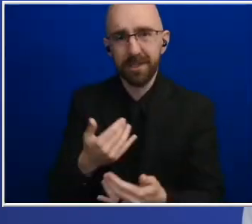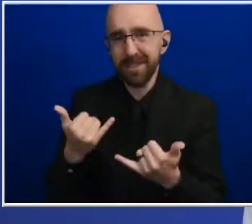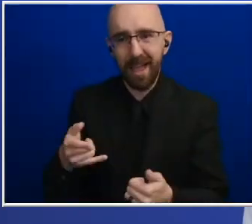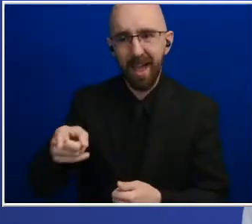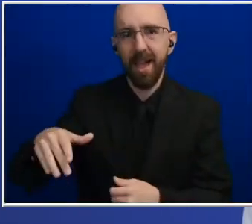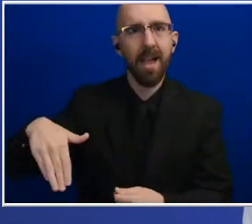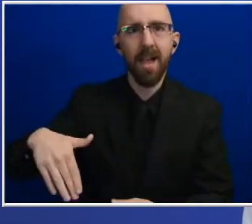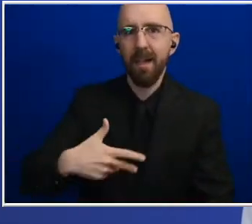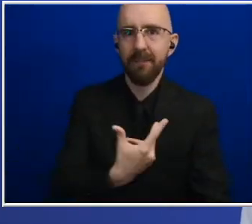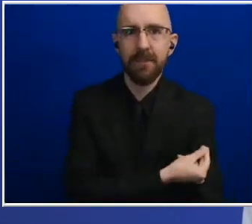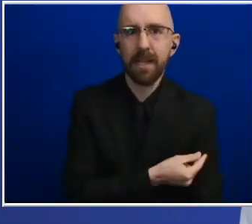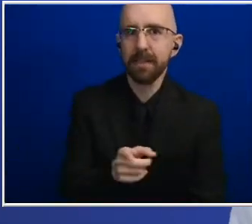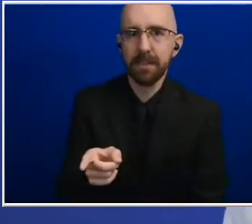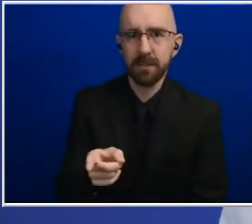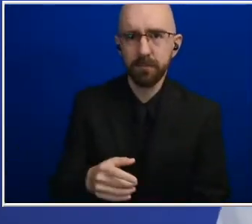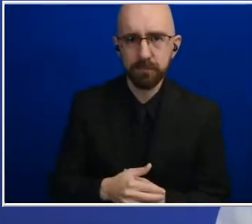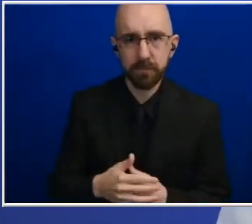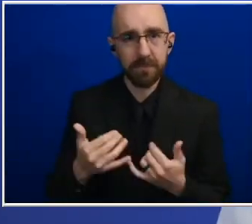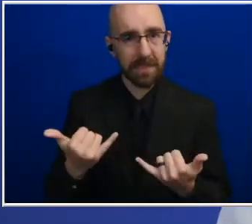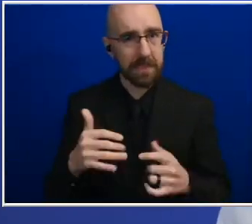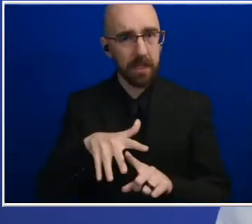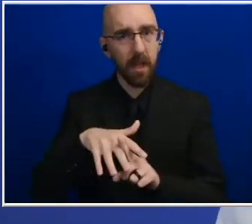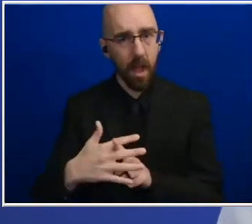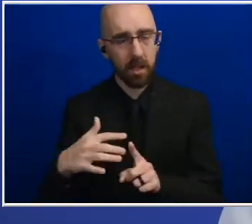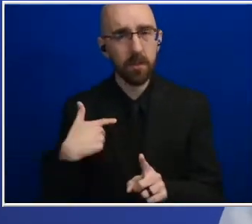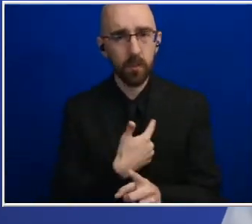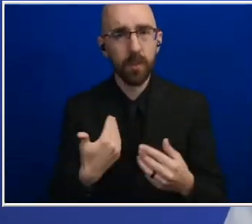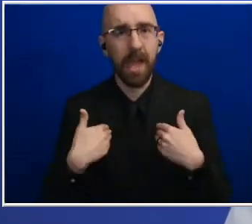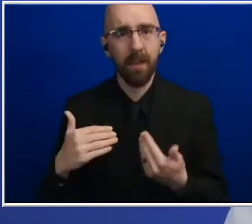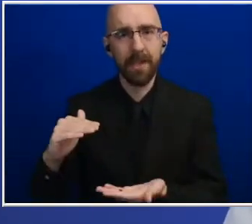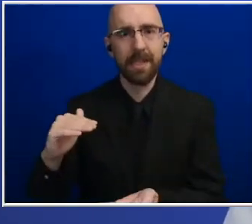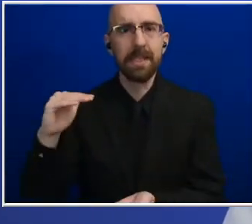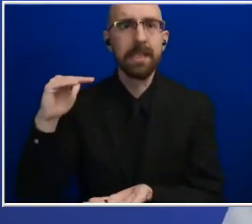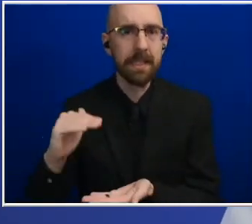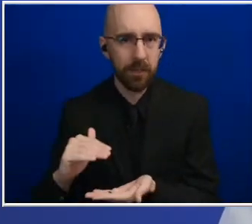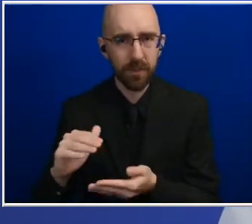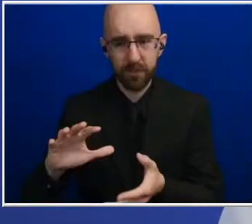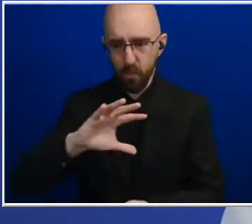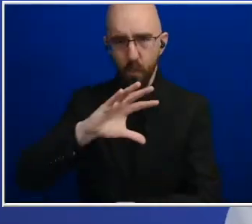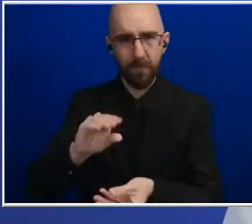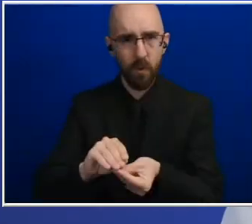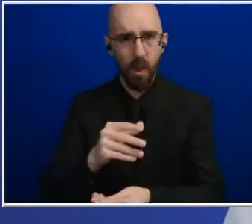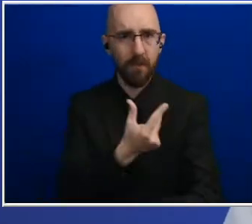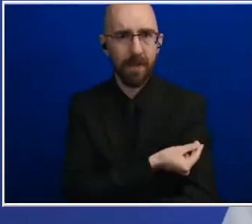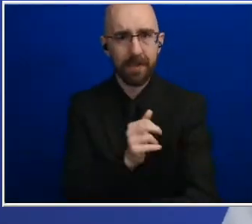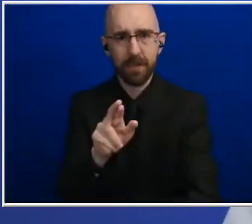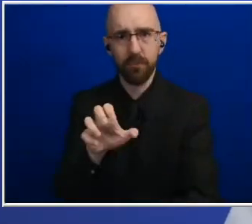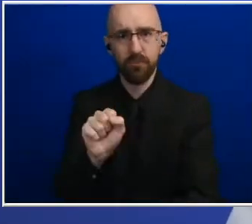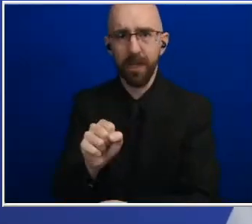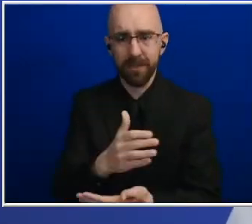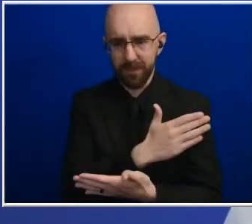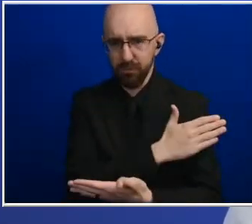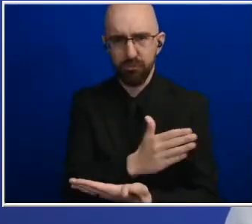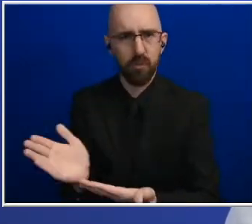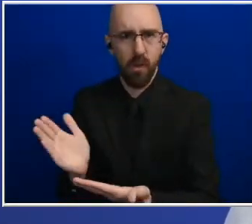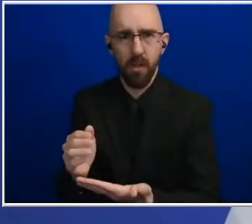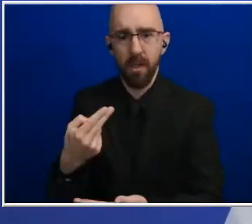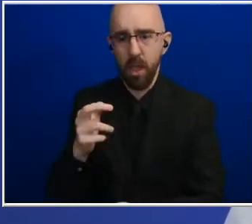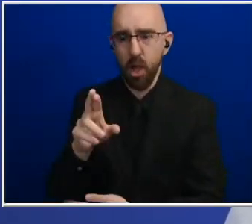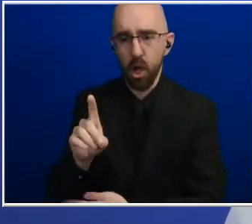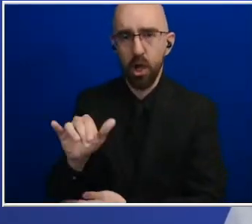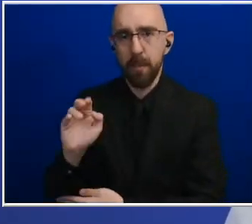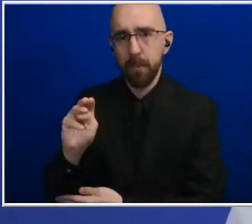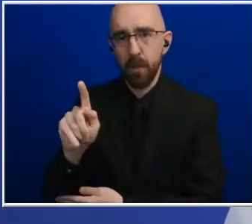And in this context, we have decreased overall vaccine rates. So decreased herd immunity, as we had just talked, wanting